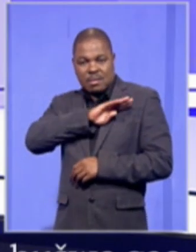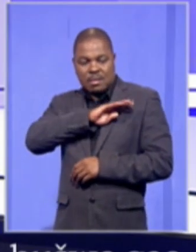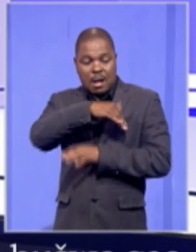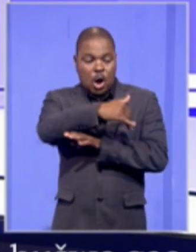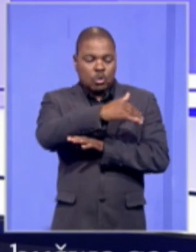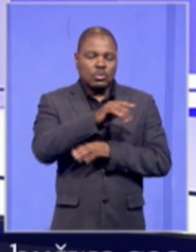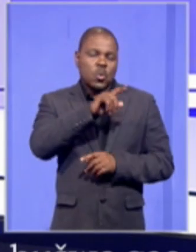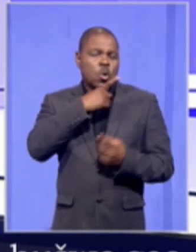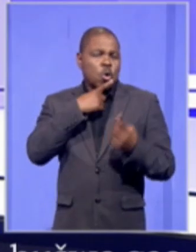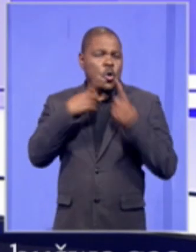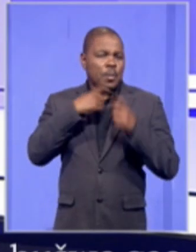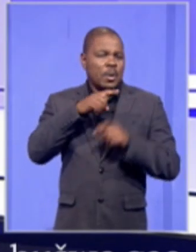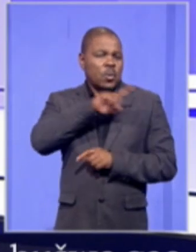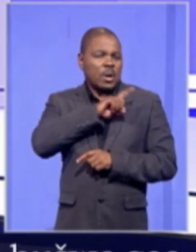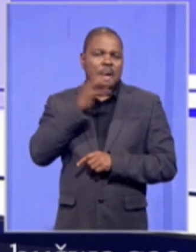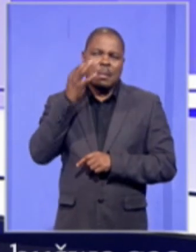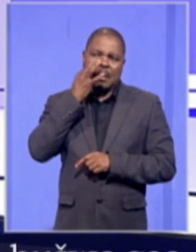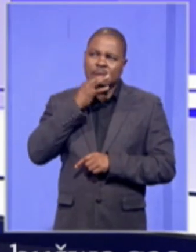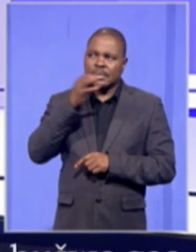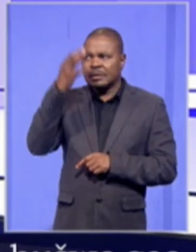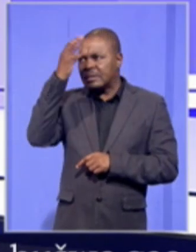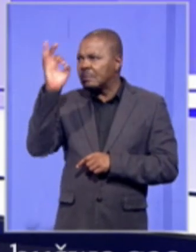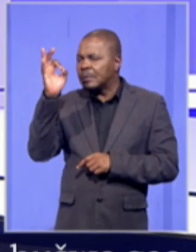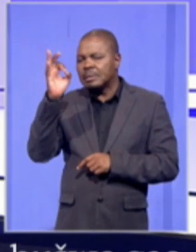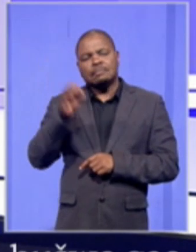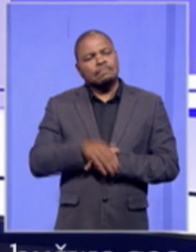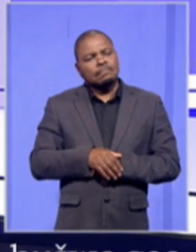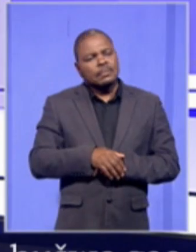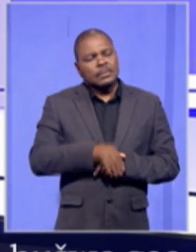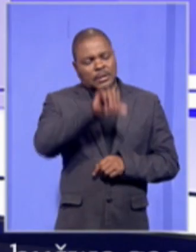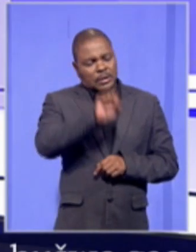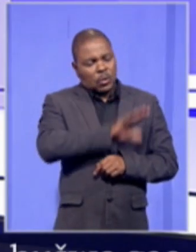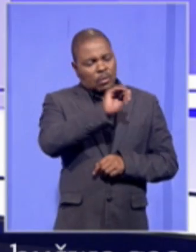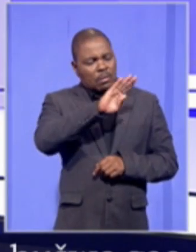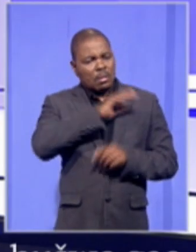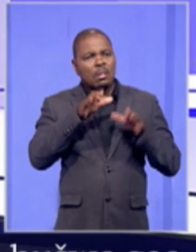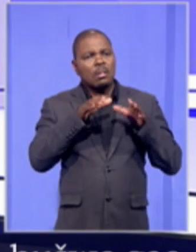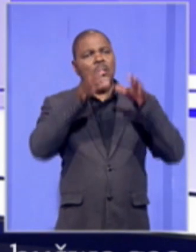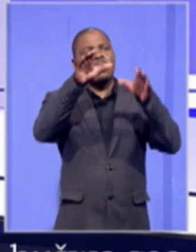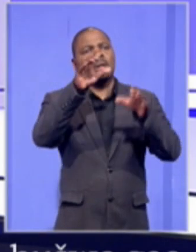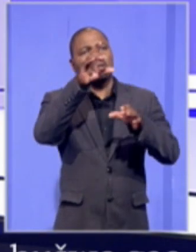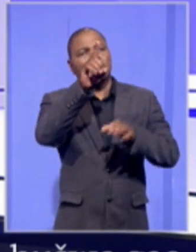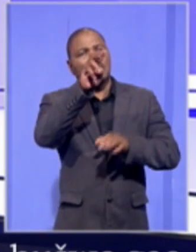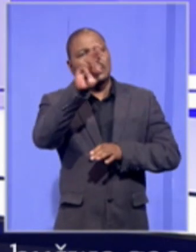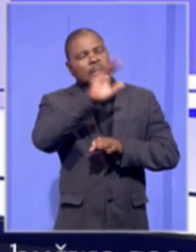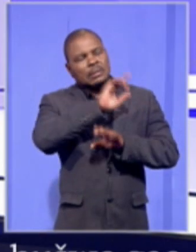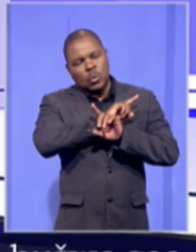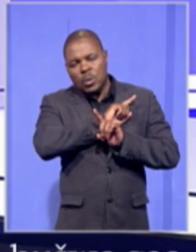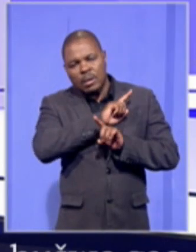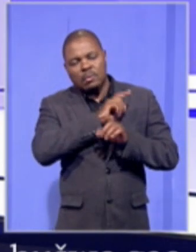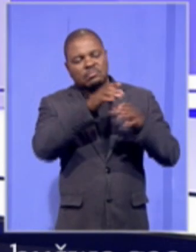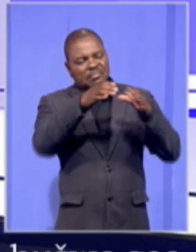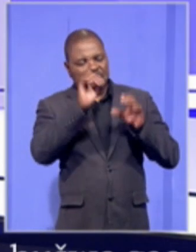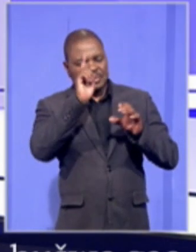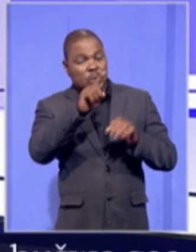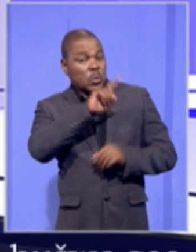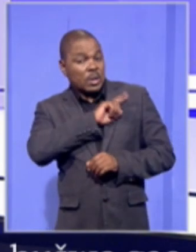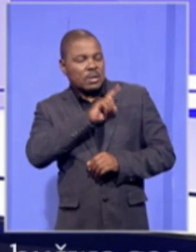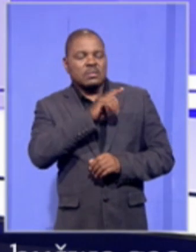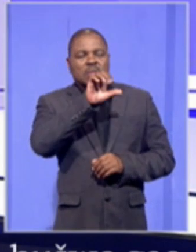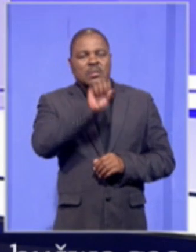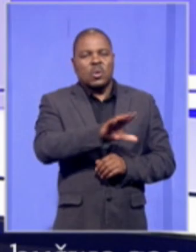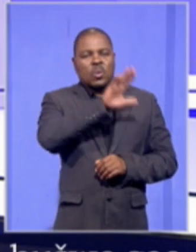go ipilaetša go mmušo go lebeledišiša liswa go romela ga sešole sa naga ka DRC seo morago ga gore maloko a lesometharo a lebotho la sešole sa